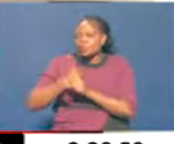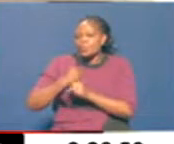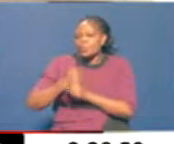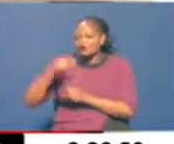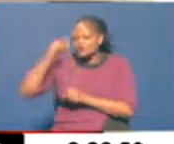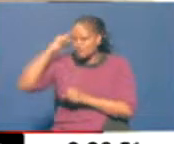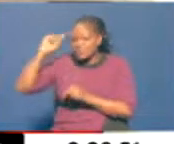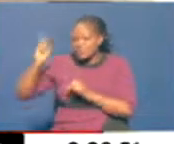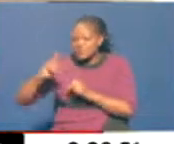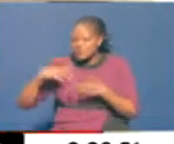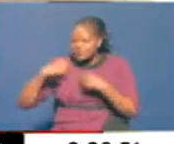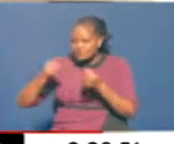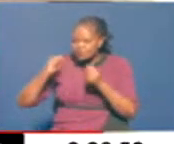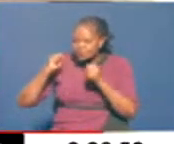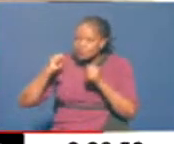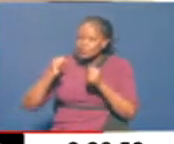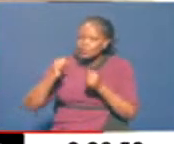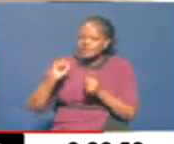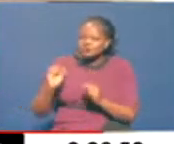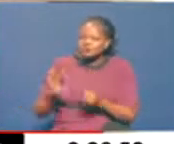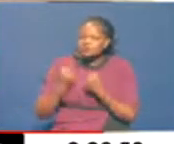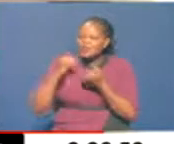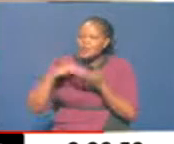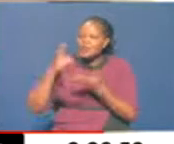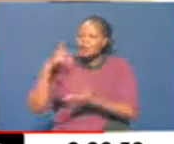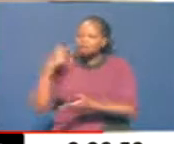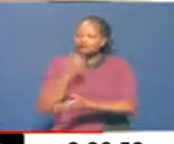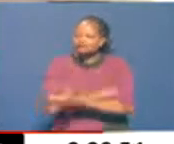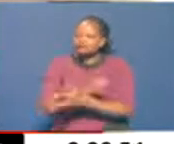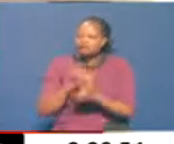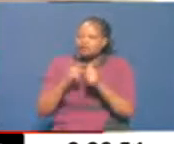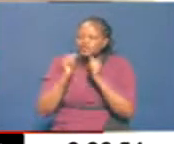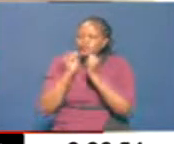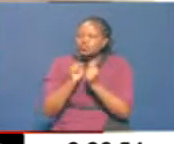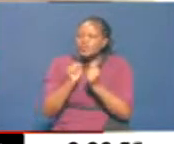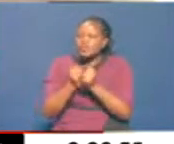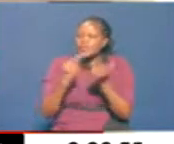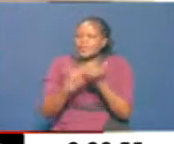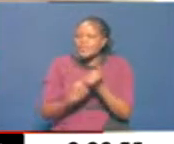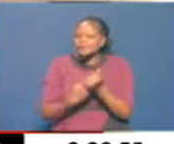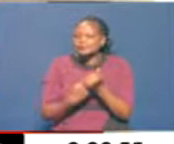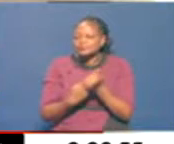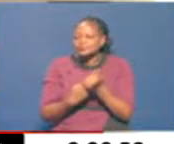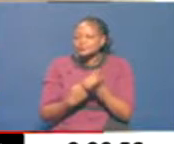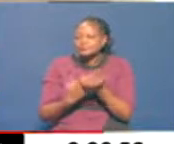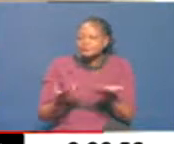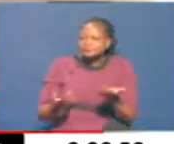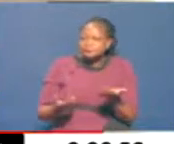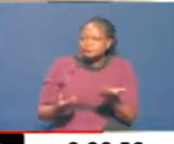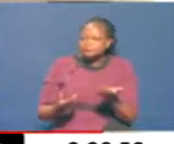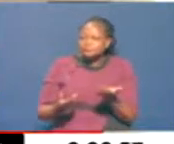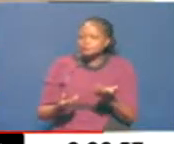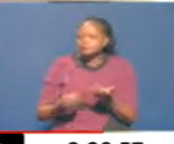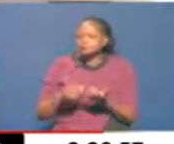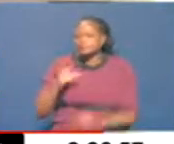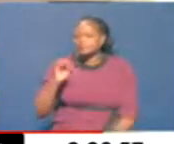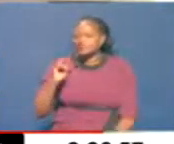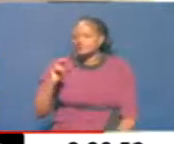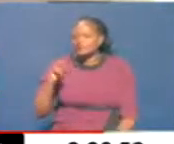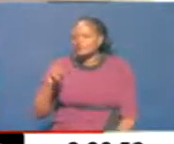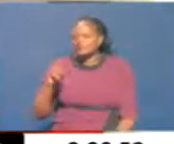Ministry of Health, we were able to secure more and more doses. And together with our partners, particularly the COVAX facility that was really supporting